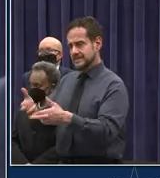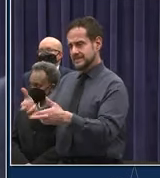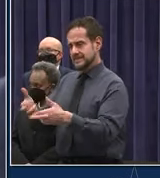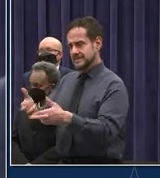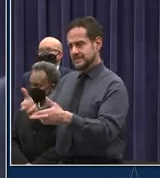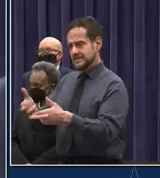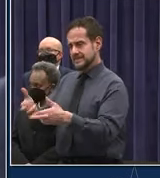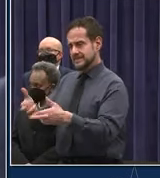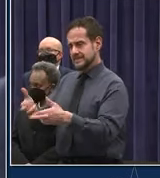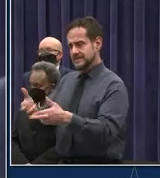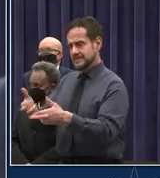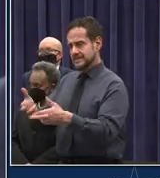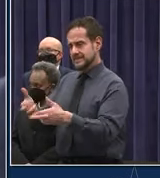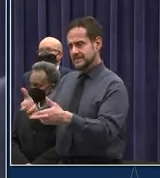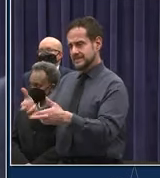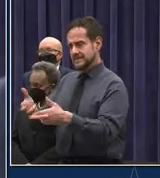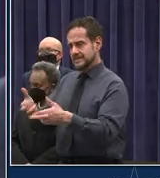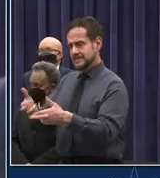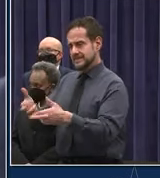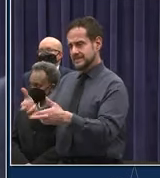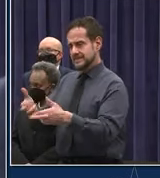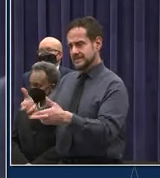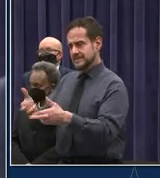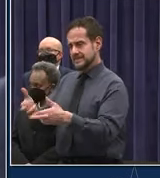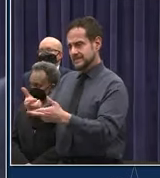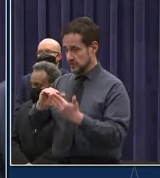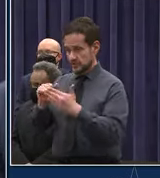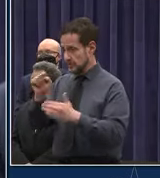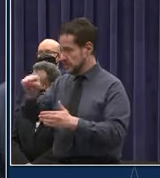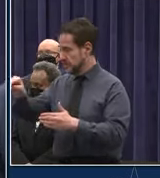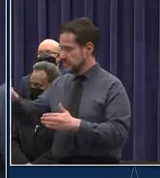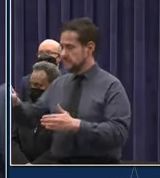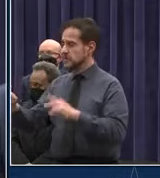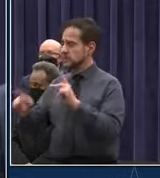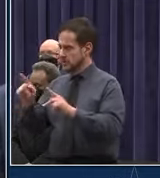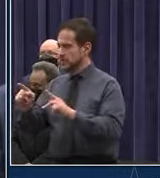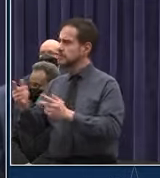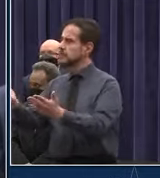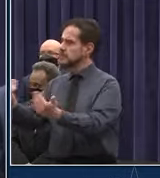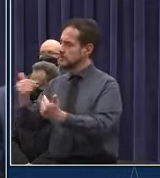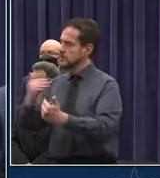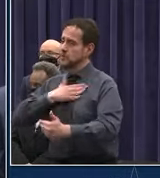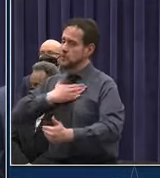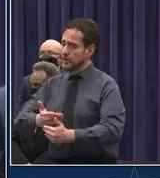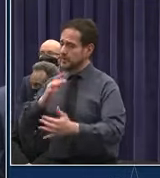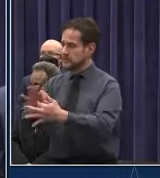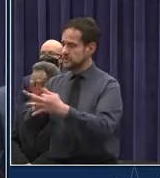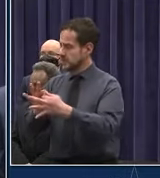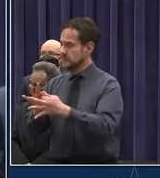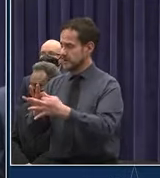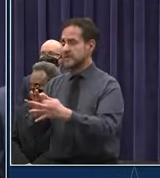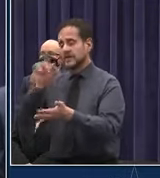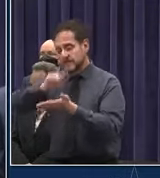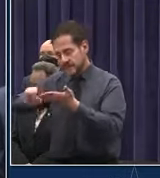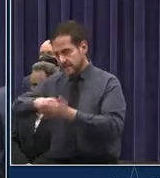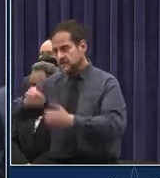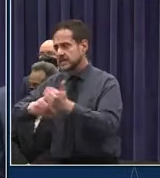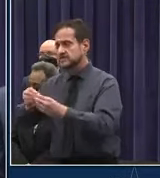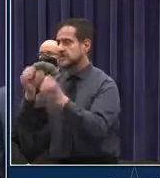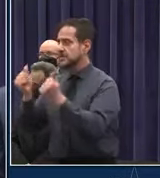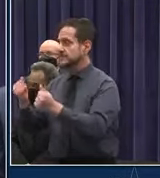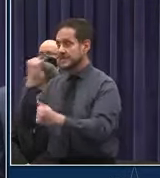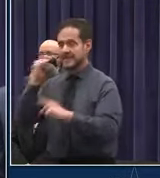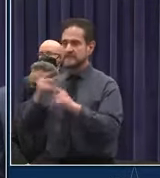investigation. So I'm going to bring up Chief of Detective Brendan Deanahan to update. You'll have to give us a little bit more information about the two cases, but so we can give